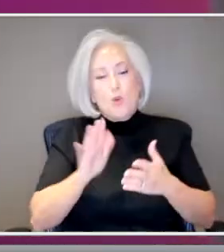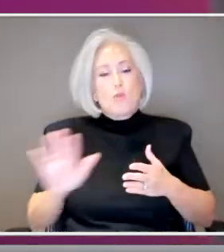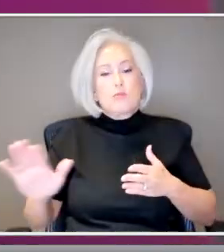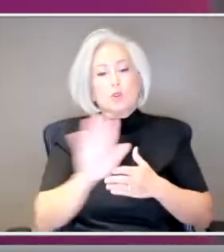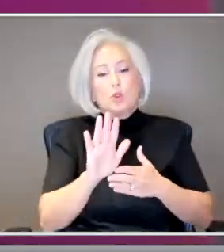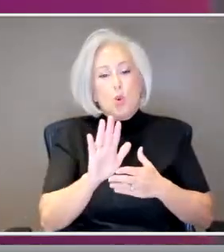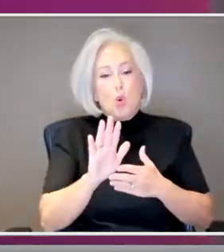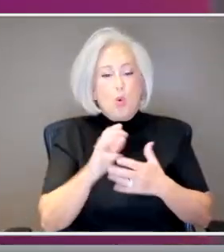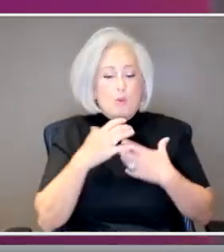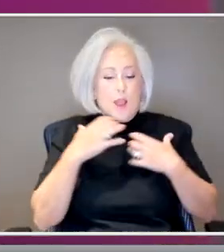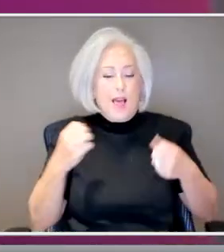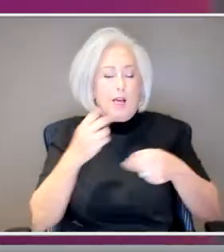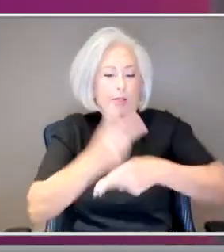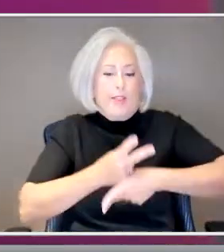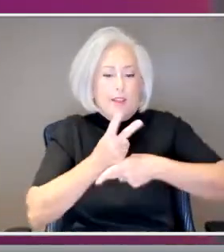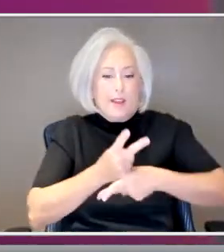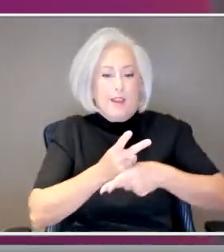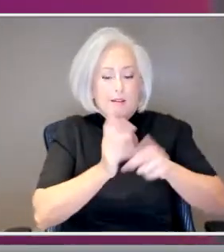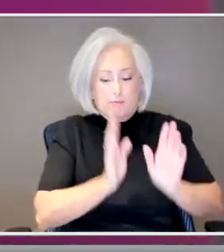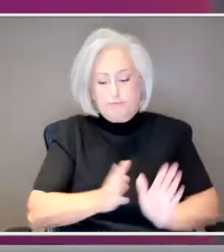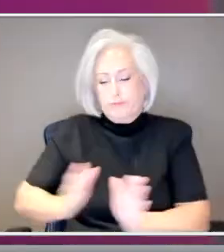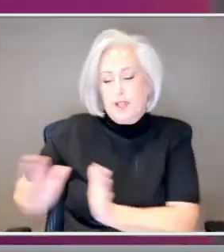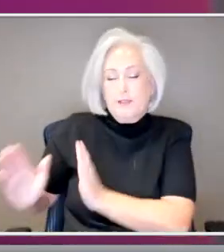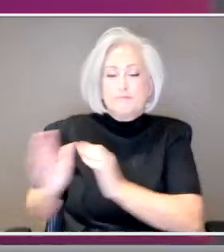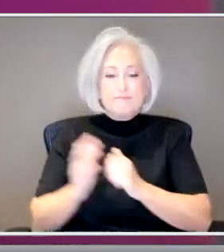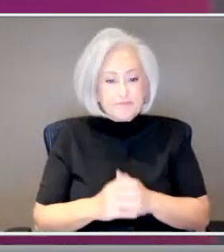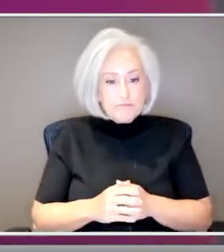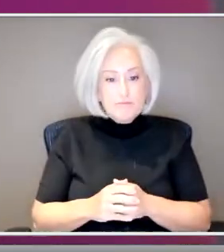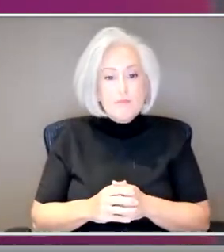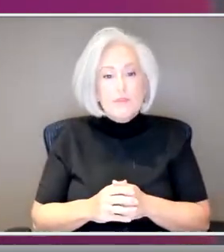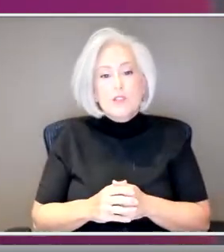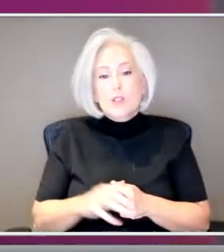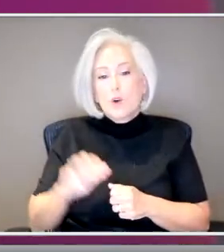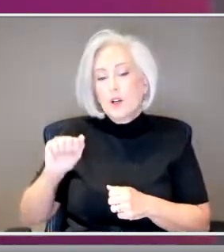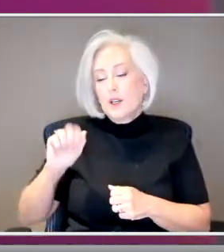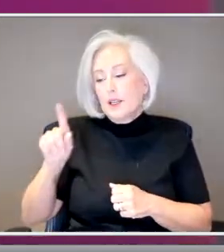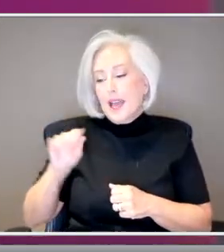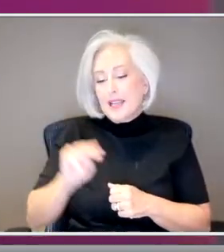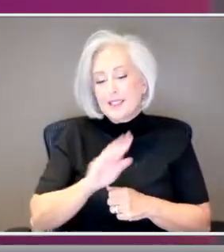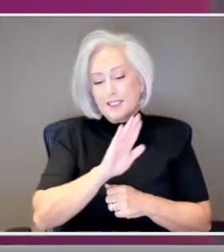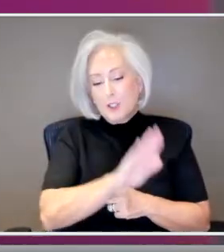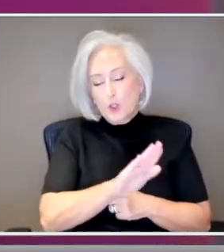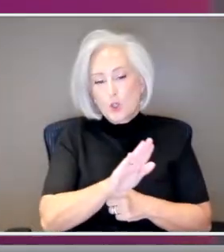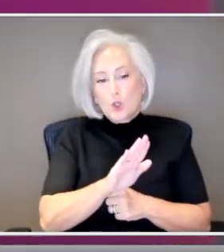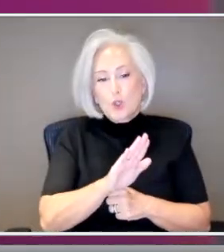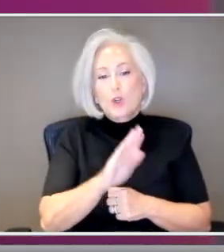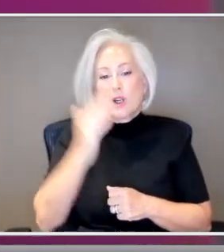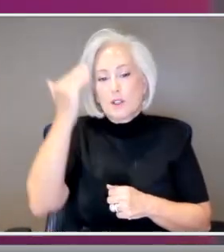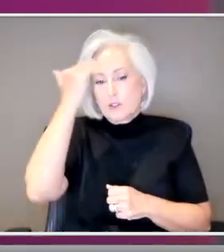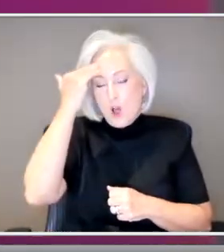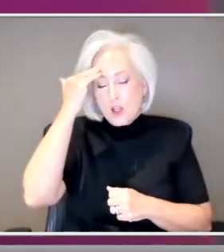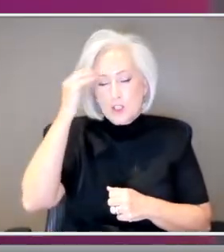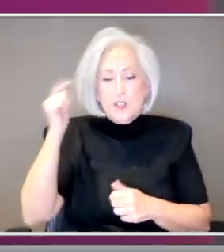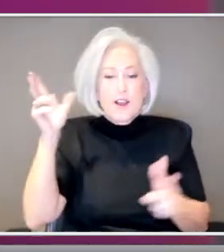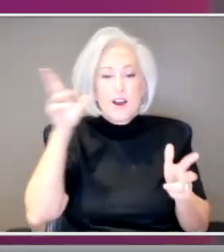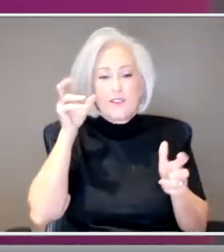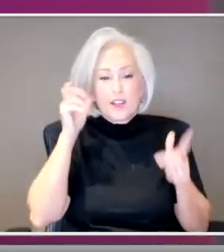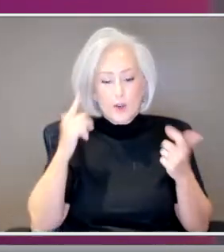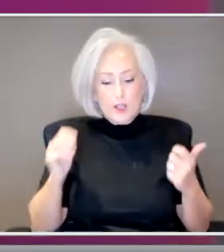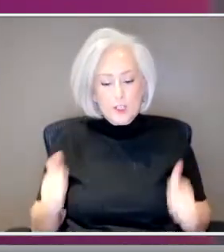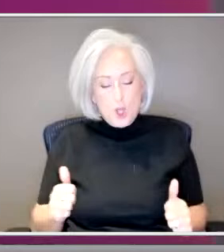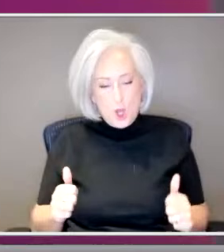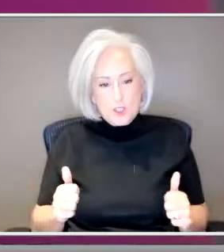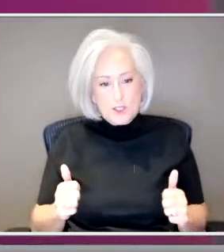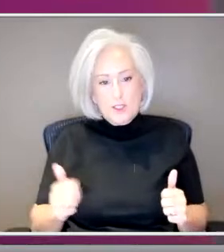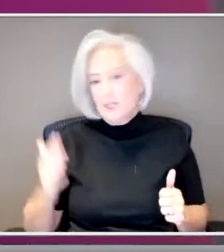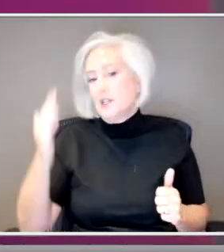on to Addison's journey, knowing that there had been hearing loss running in the family, with this information, to get that information